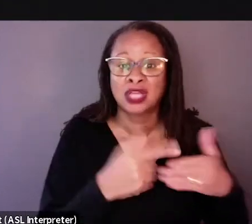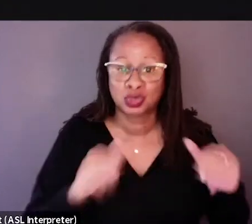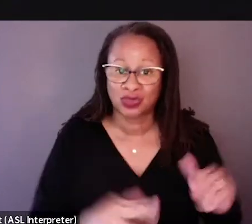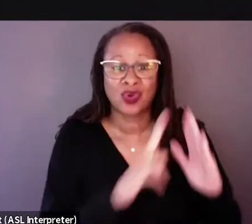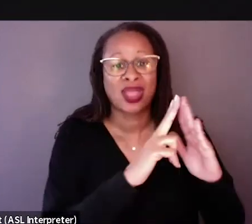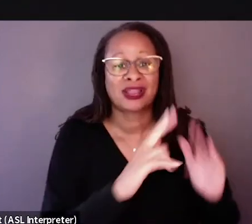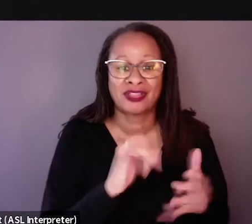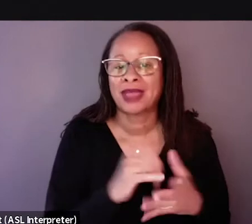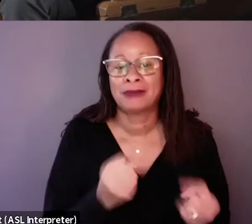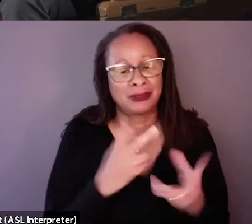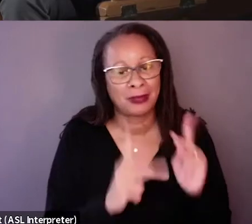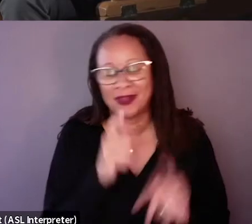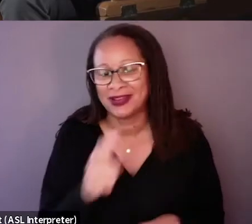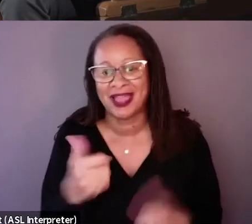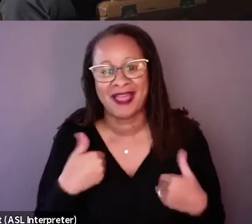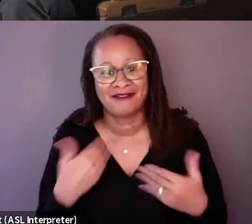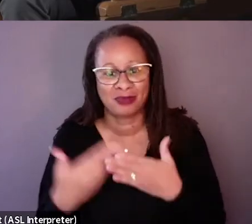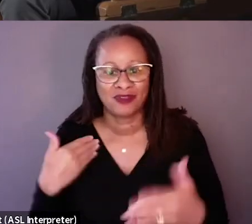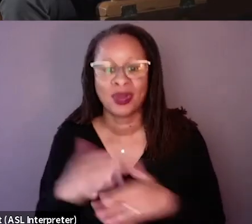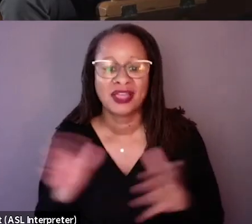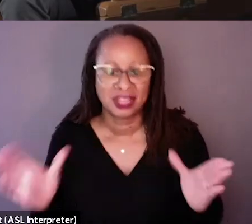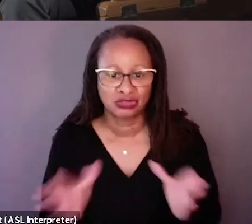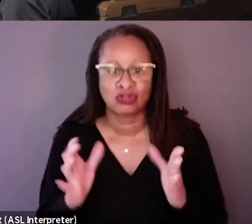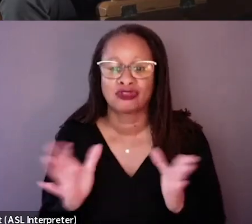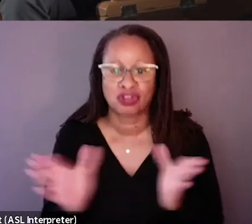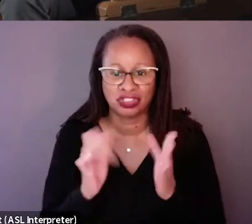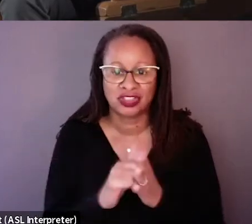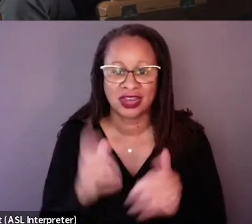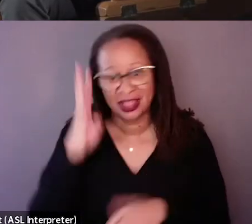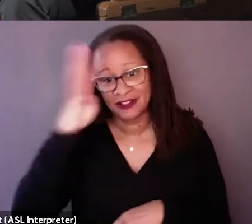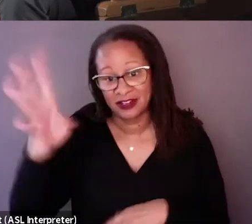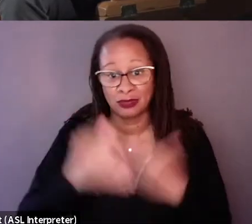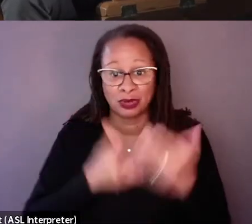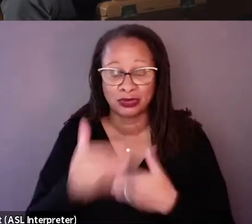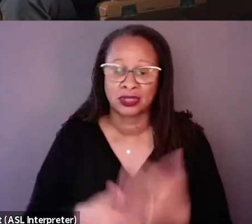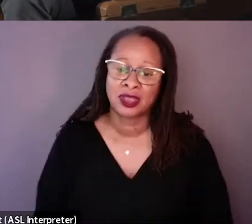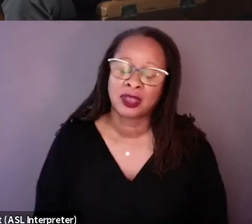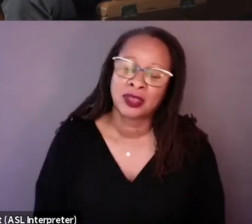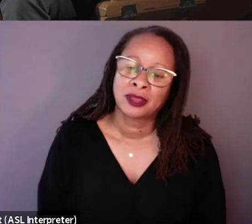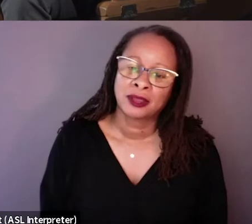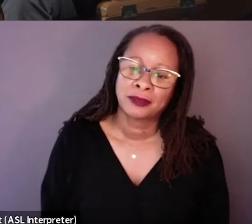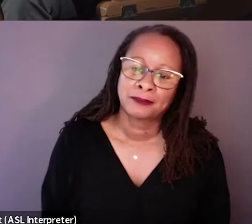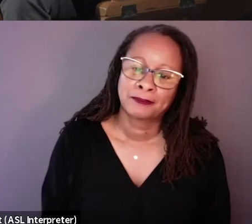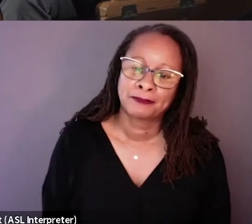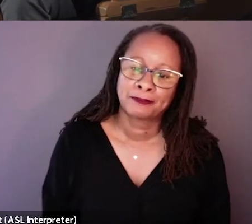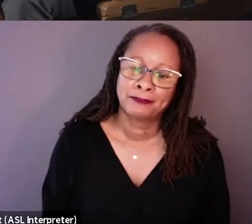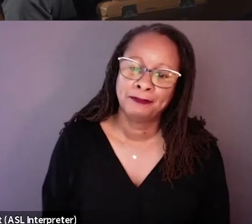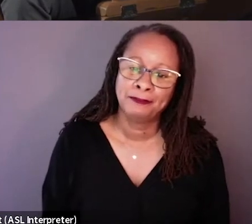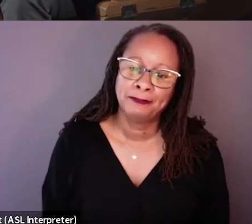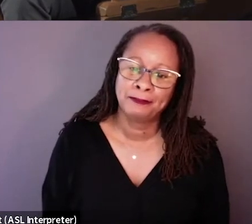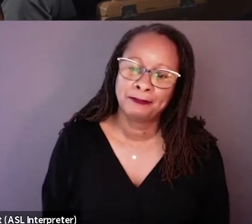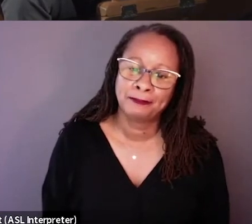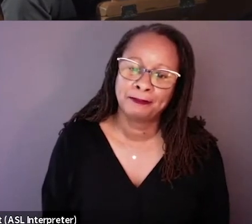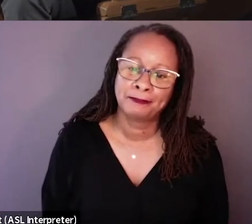before that drove that innovative process. Is there any more that? No, just that if there are any designers in the house tonight, we're looking